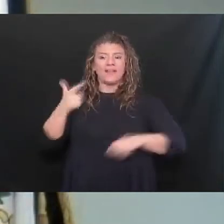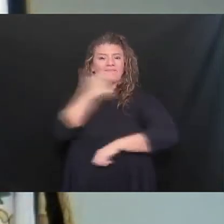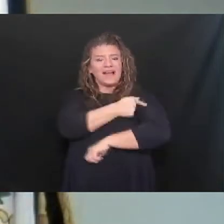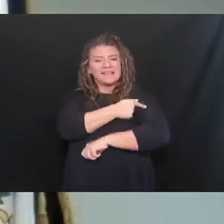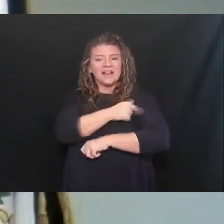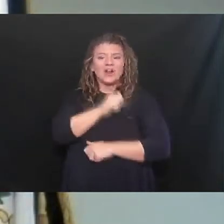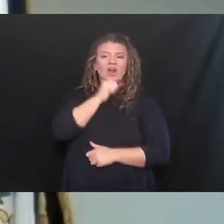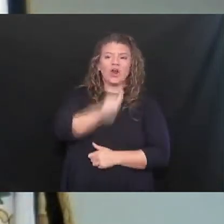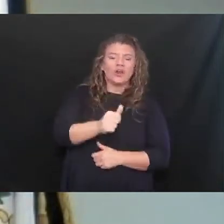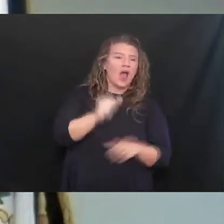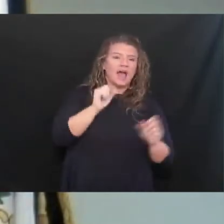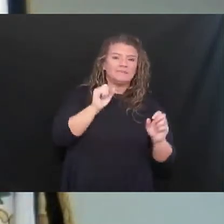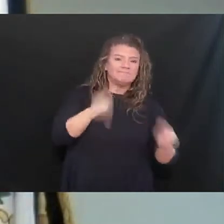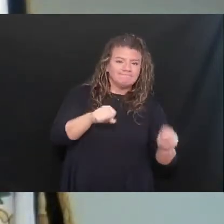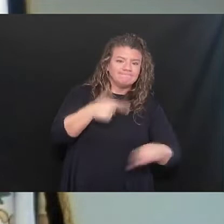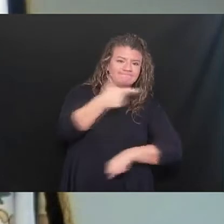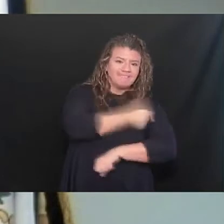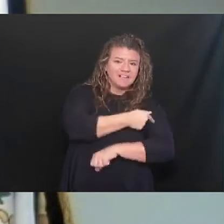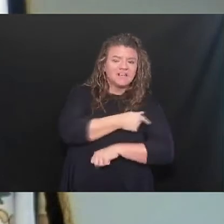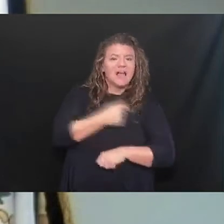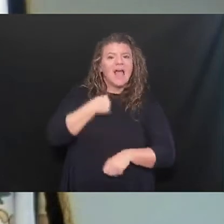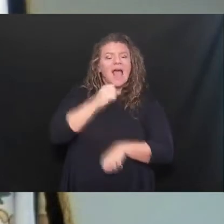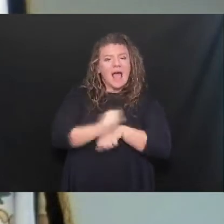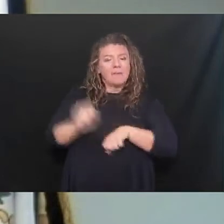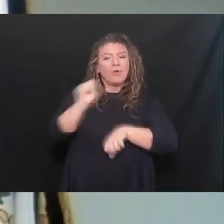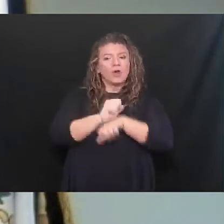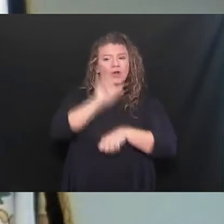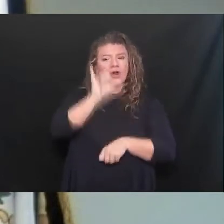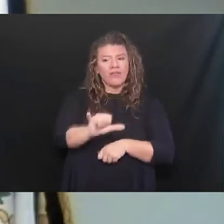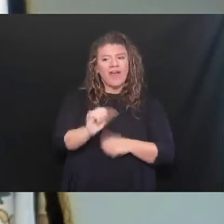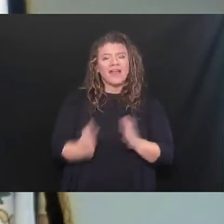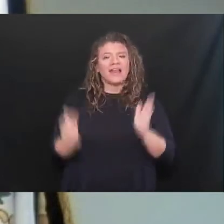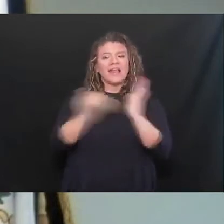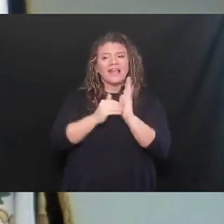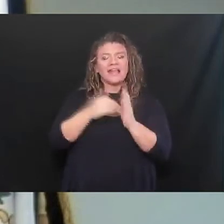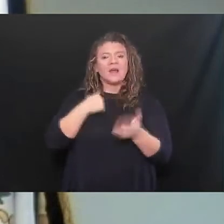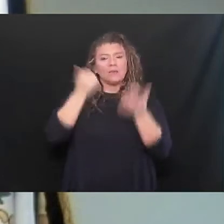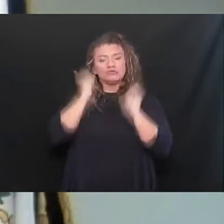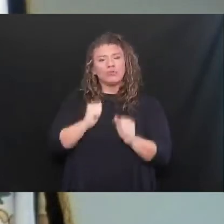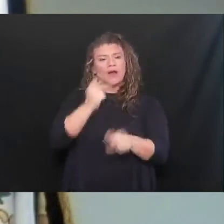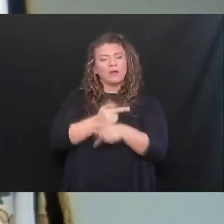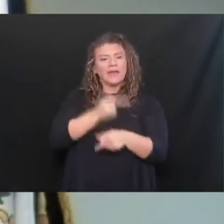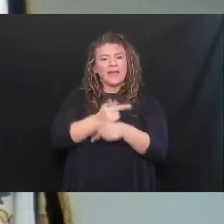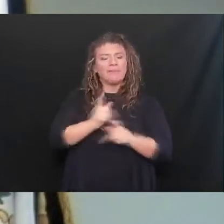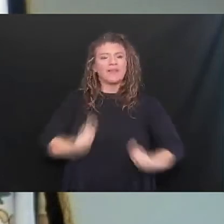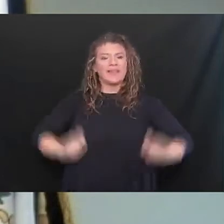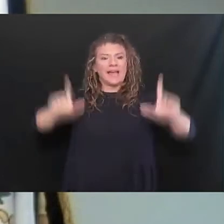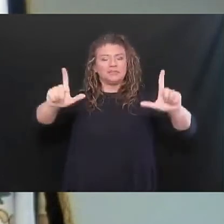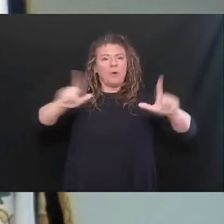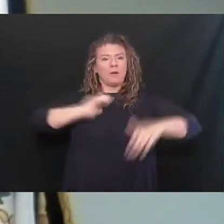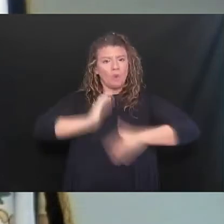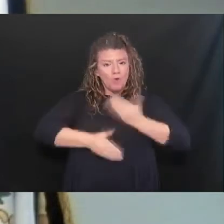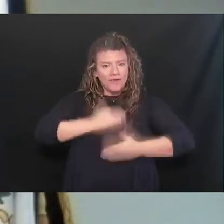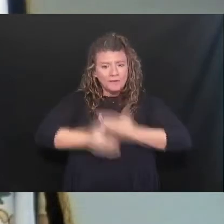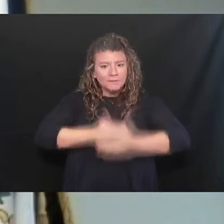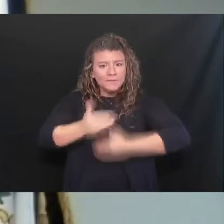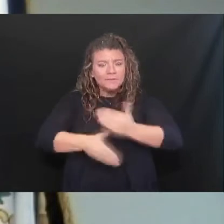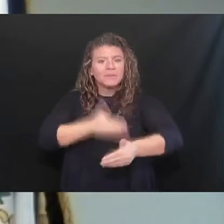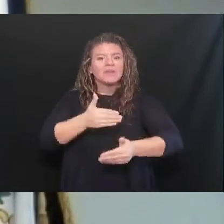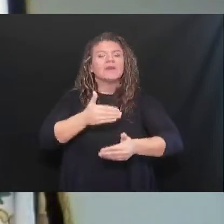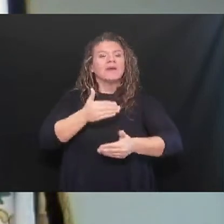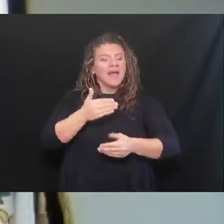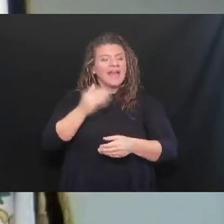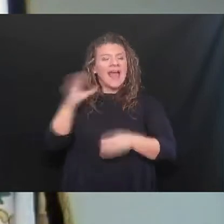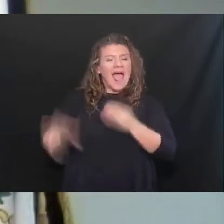not yet vaccinated. So, but we are working on that. And again, we try to keep the dashboard moving and add to